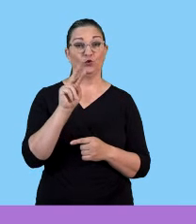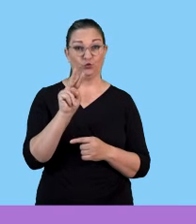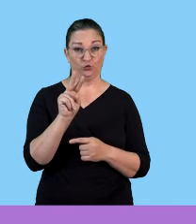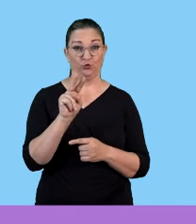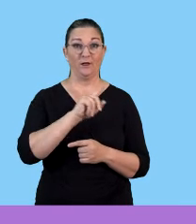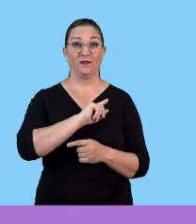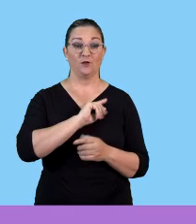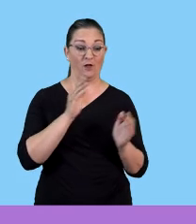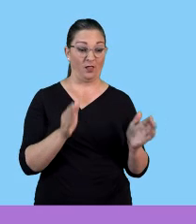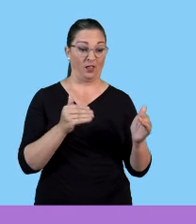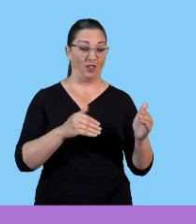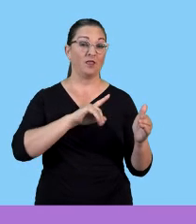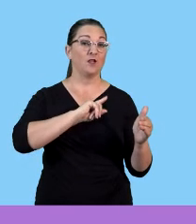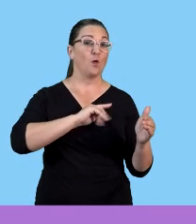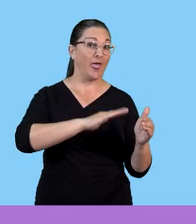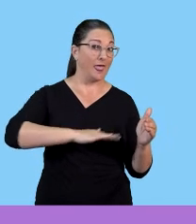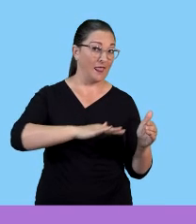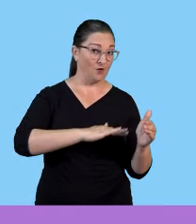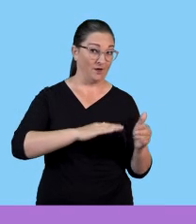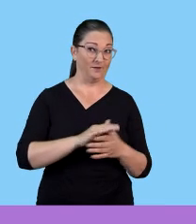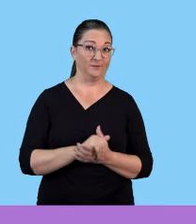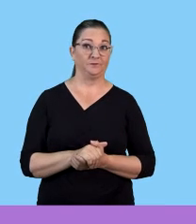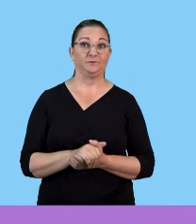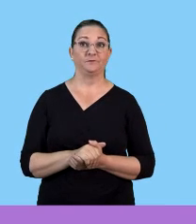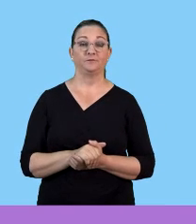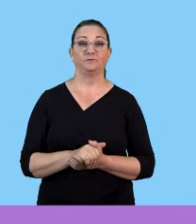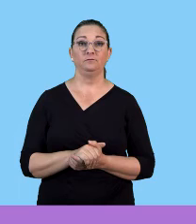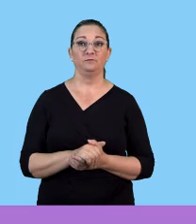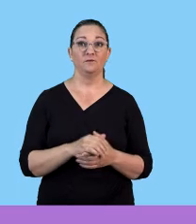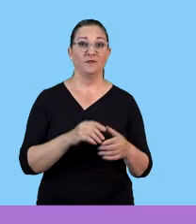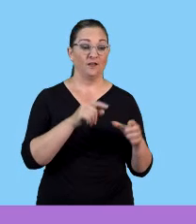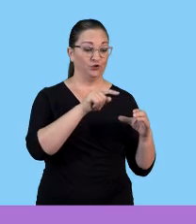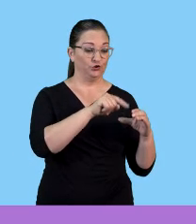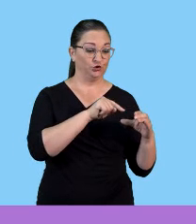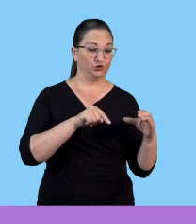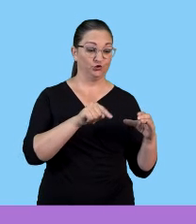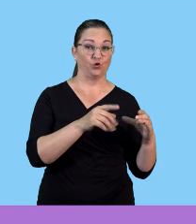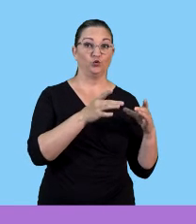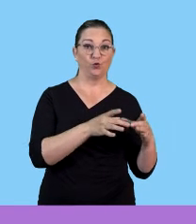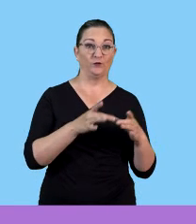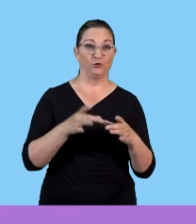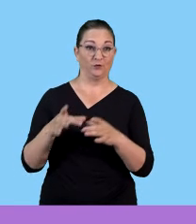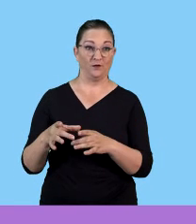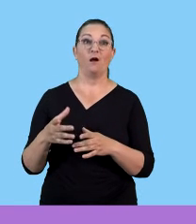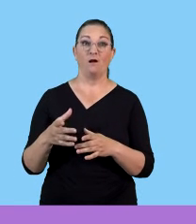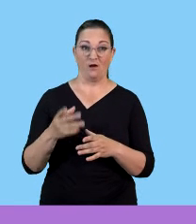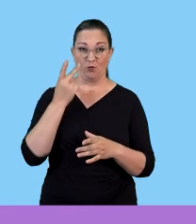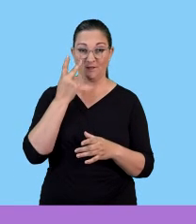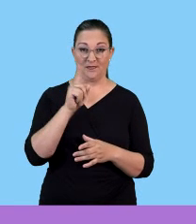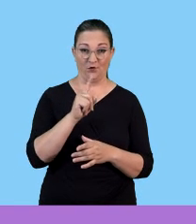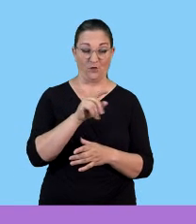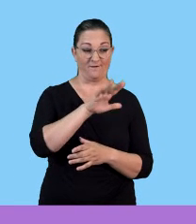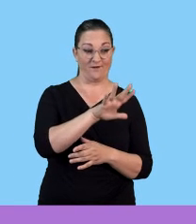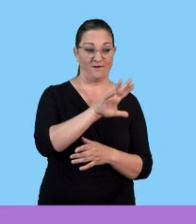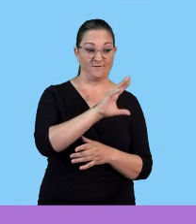that symbol because we're talking about area. Excuse me. They are square. There's a